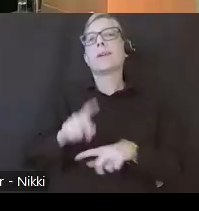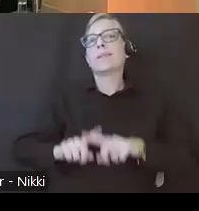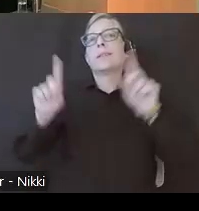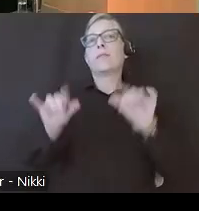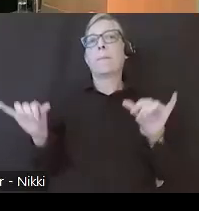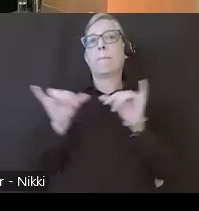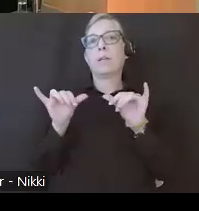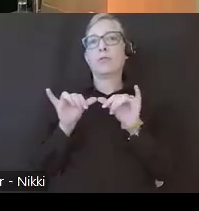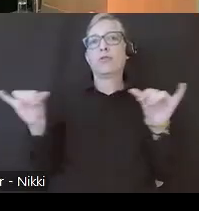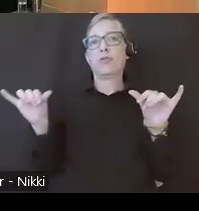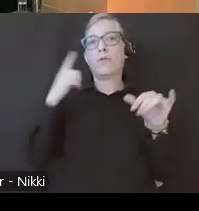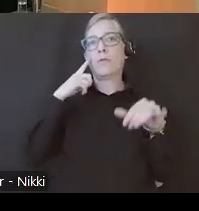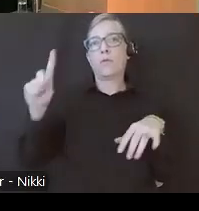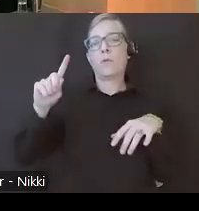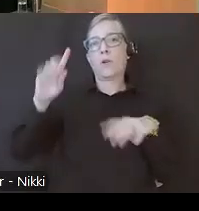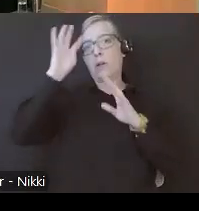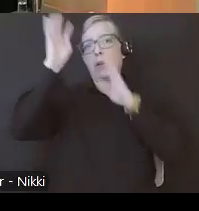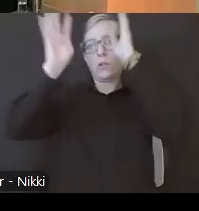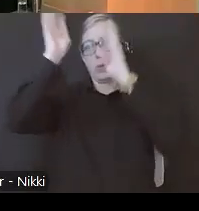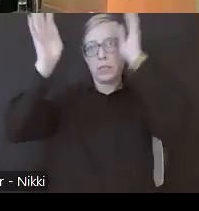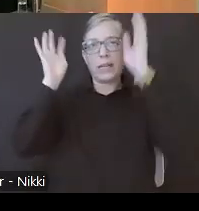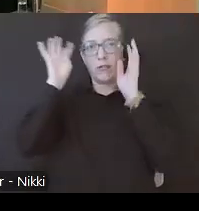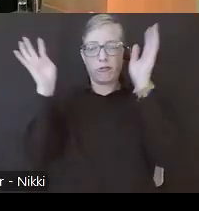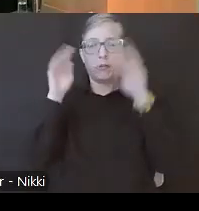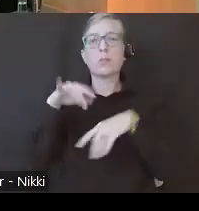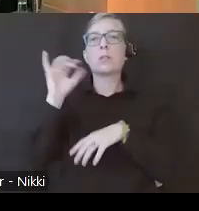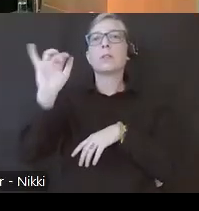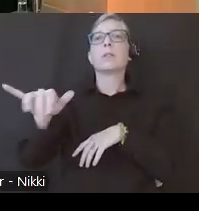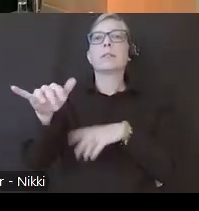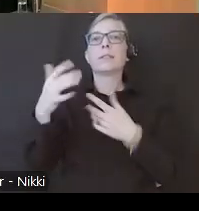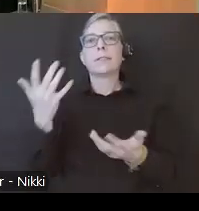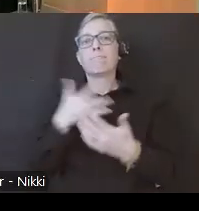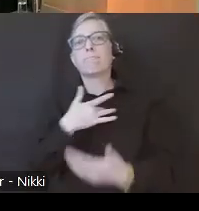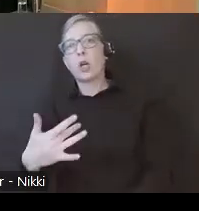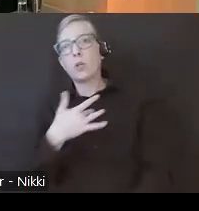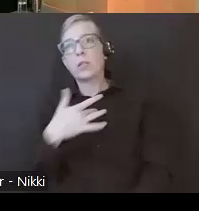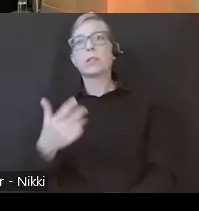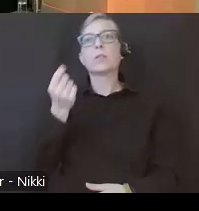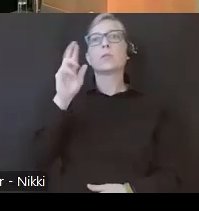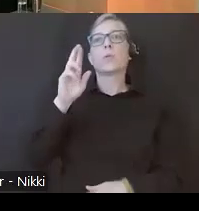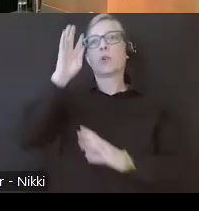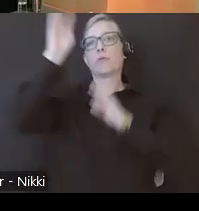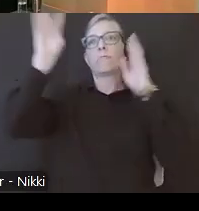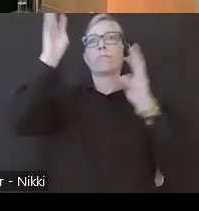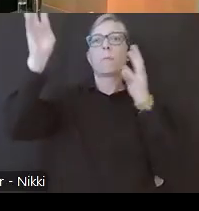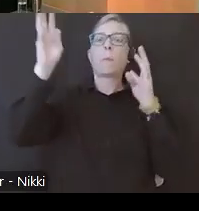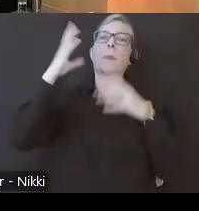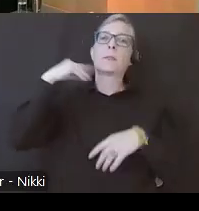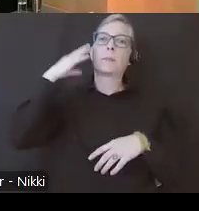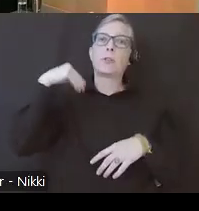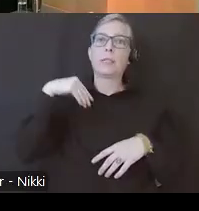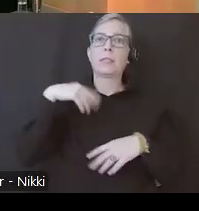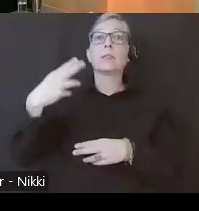of hallucinations. This is a measure of hallucination proneness or hallucinatory experiences. It's called